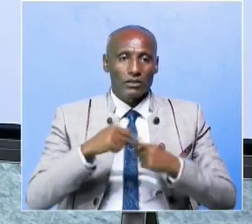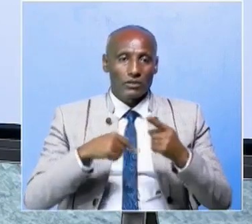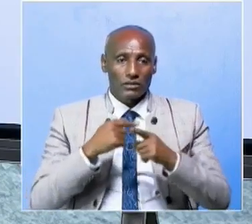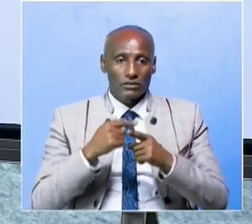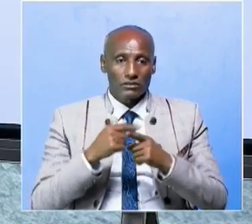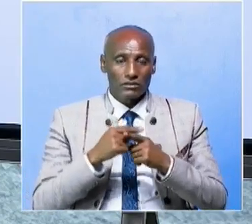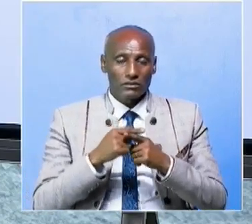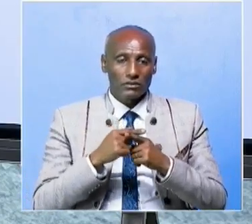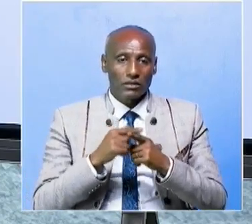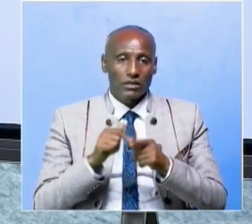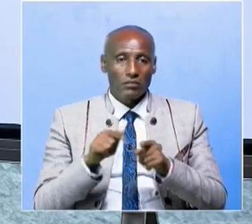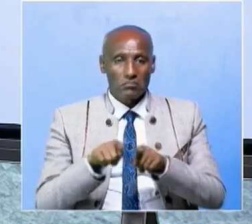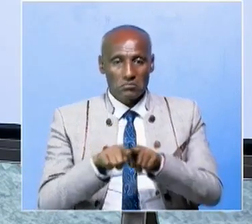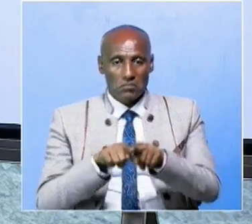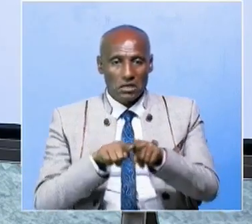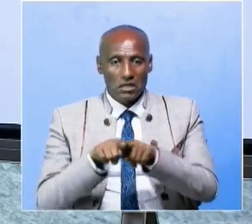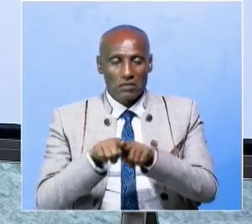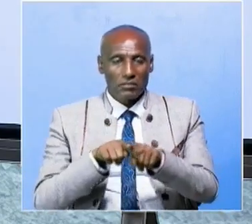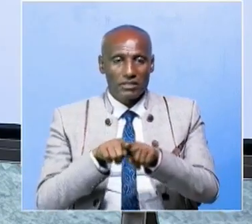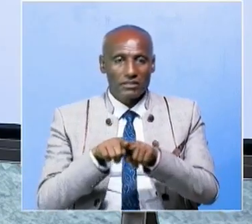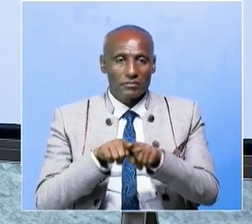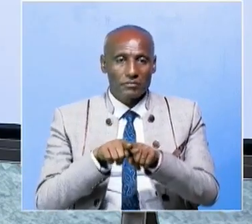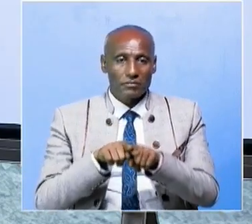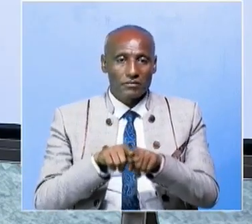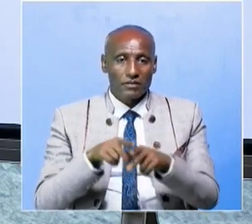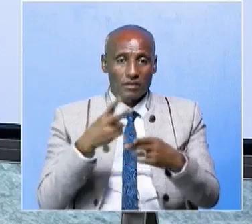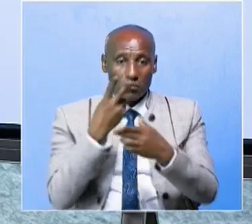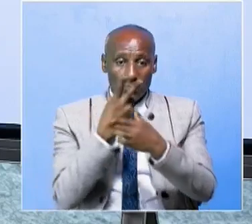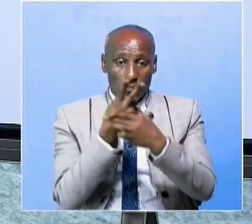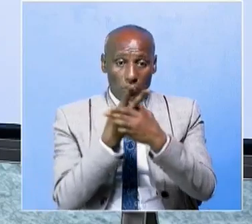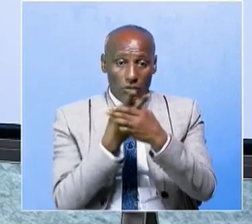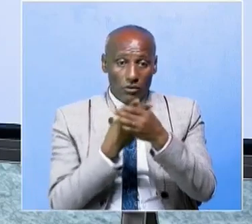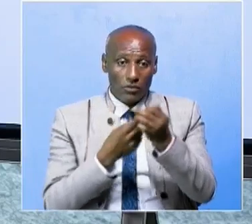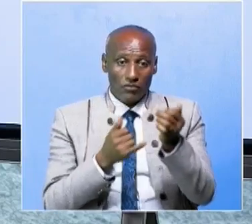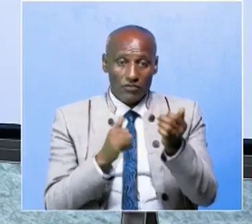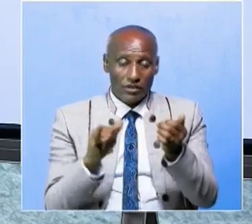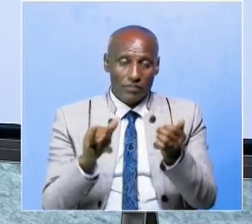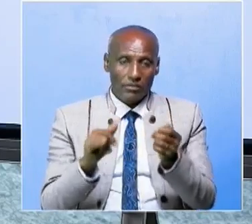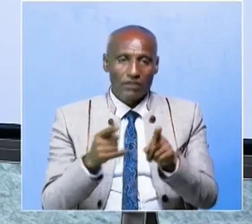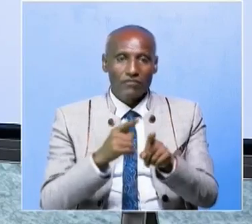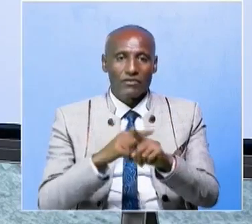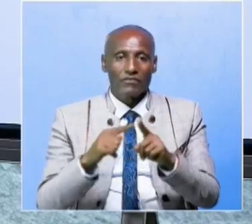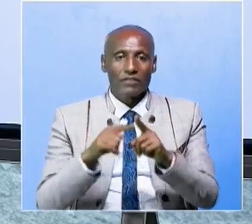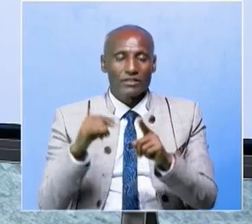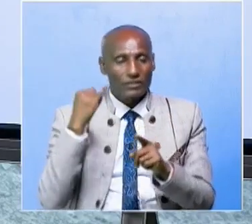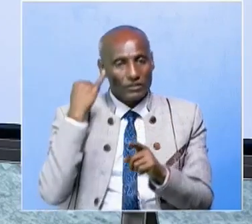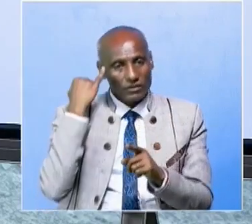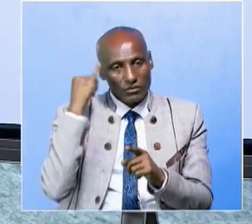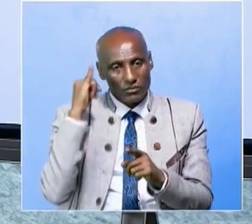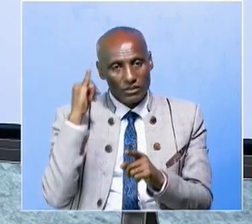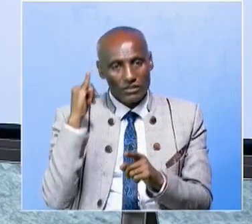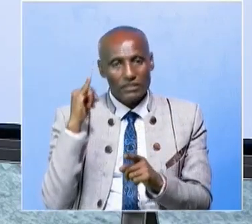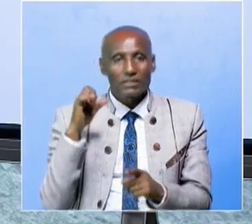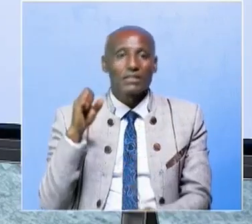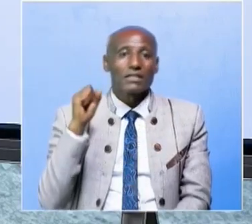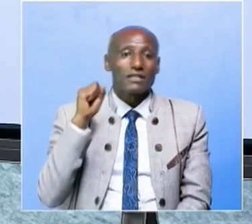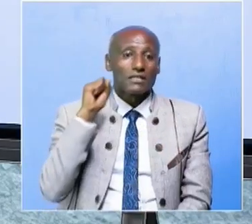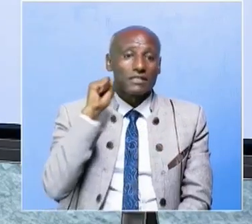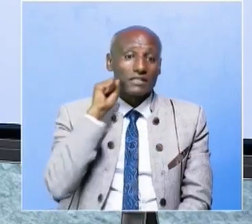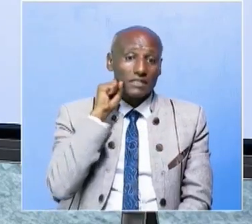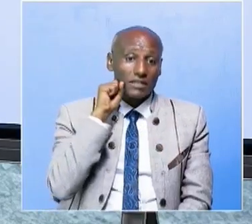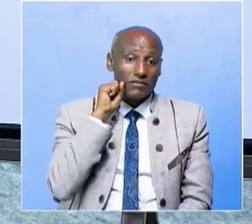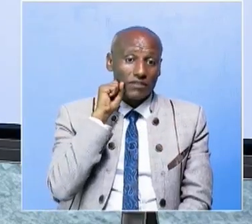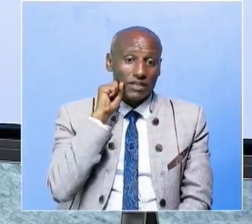certain agreement because both of them have different opinions. Stephen believes that science is the